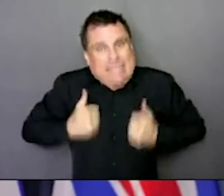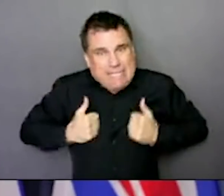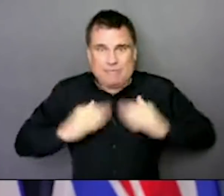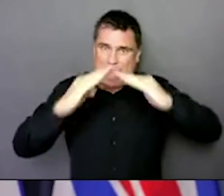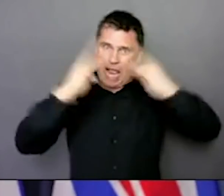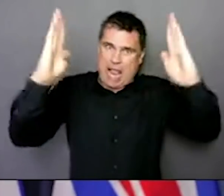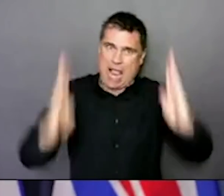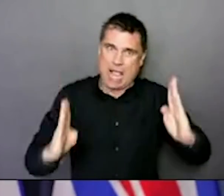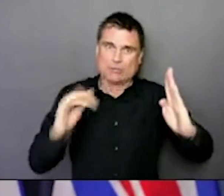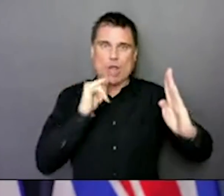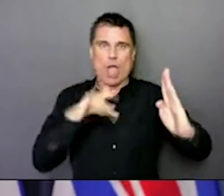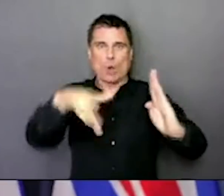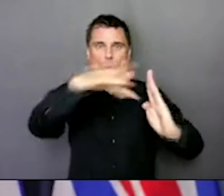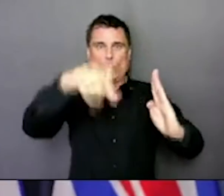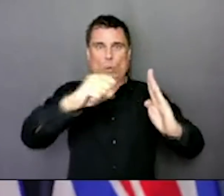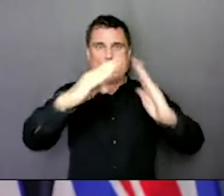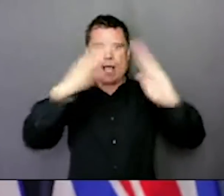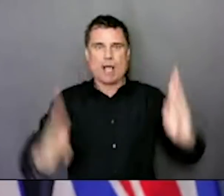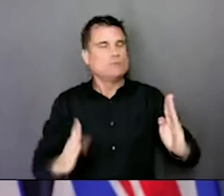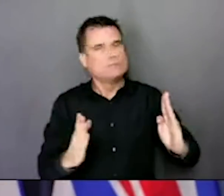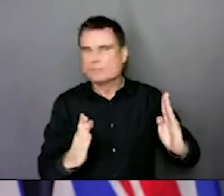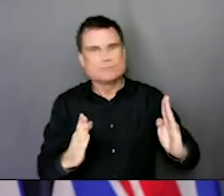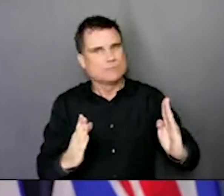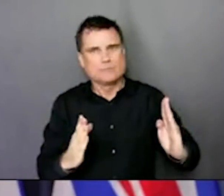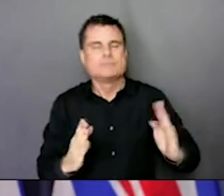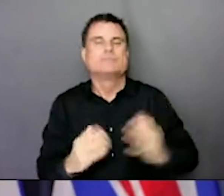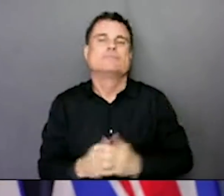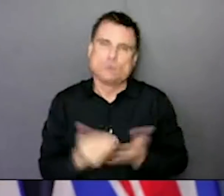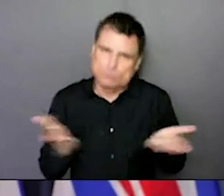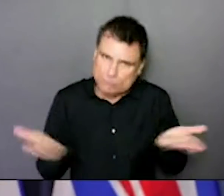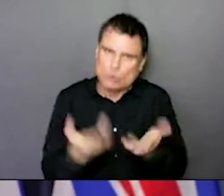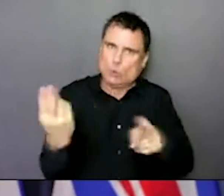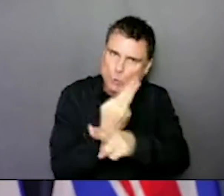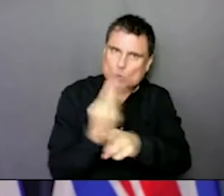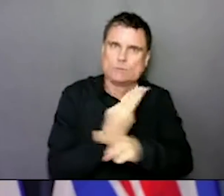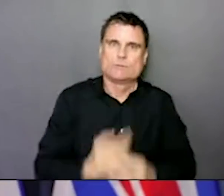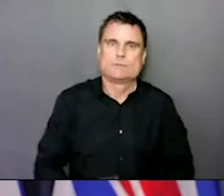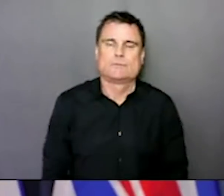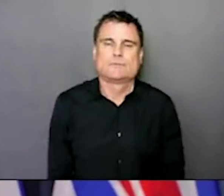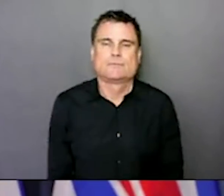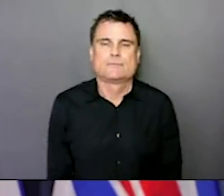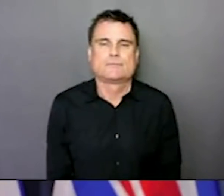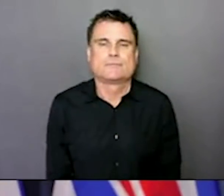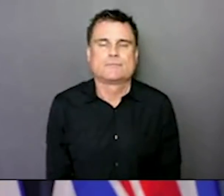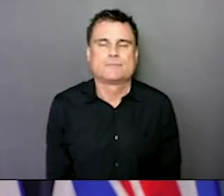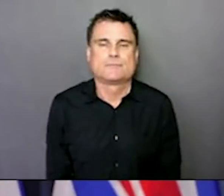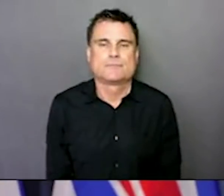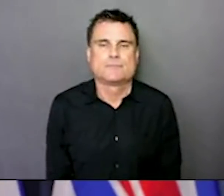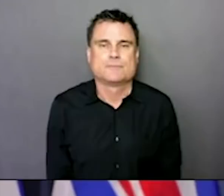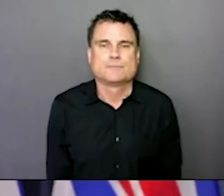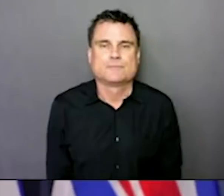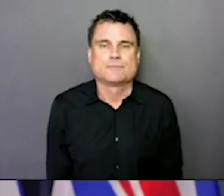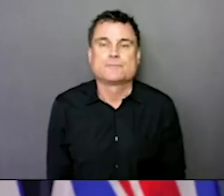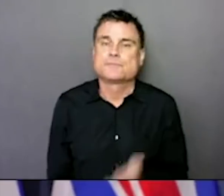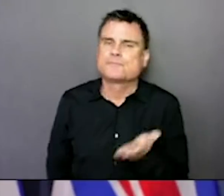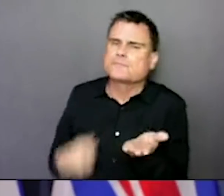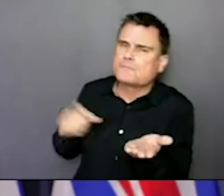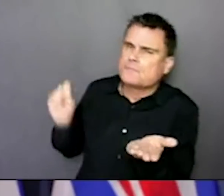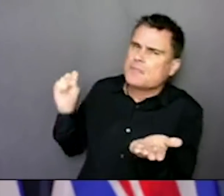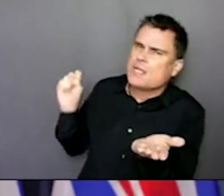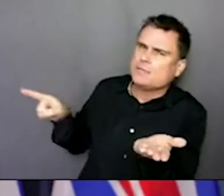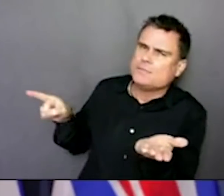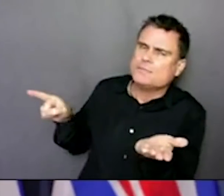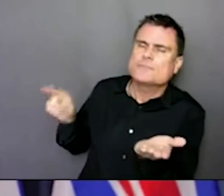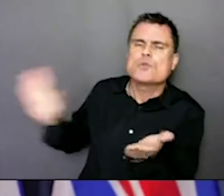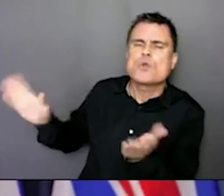Sure. Can I go back to the comment you made earlier about looking for legal advice on the interprovincial travel issue?